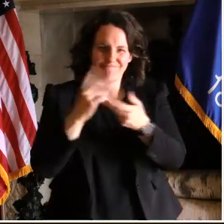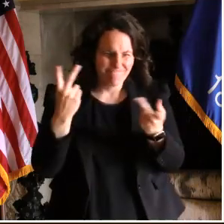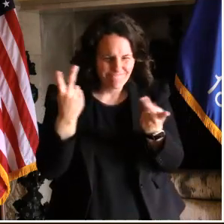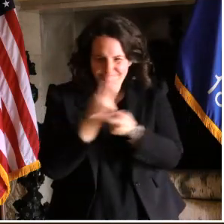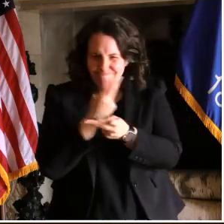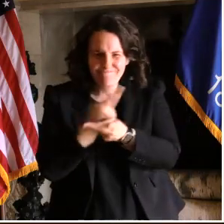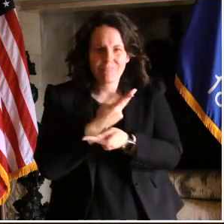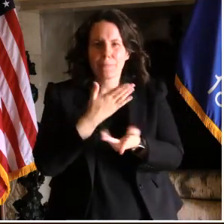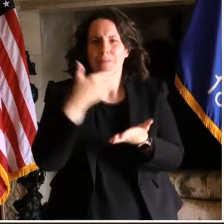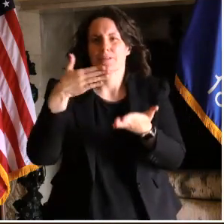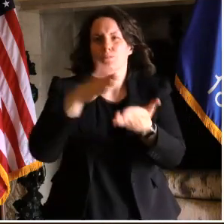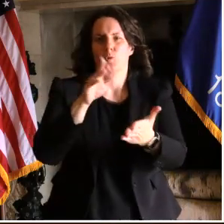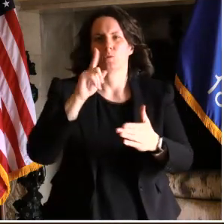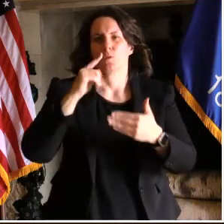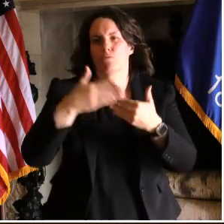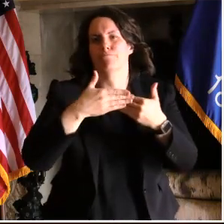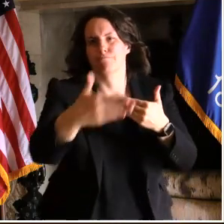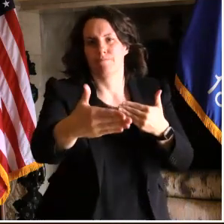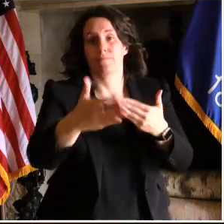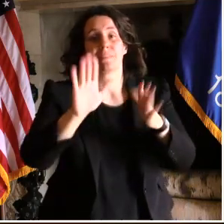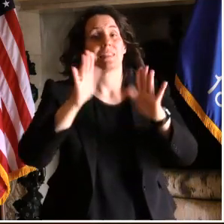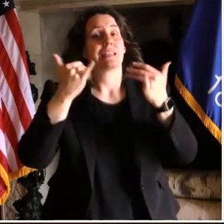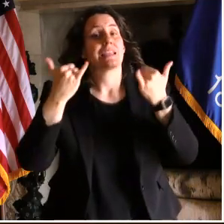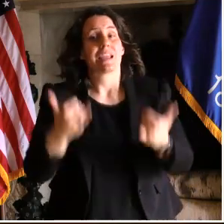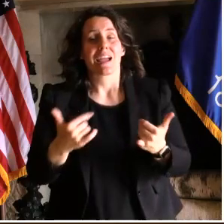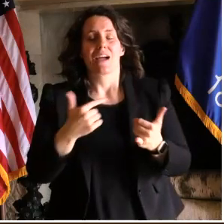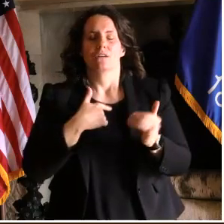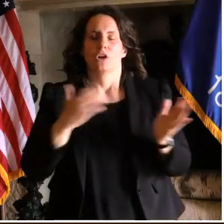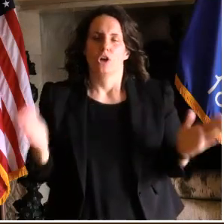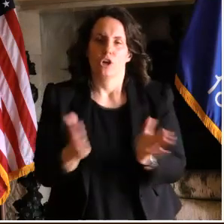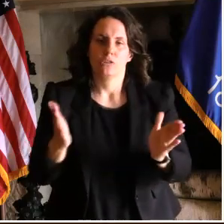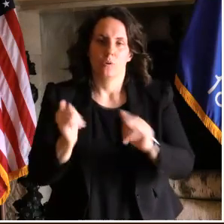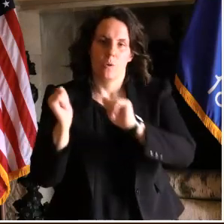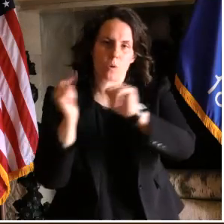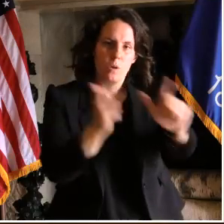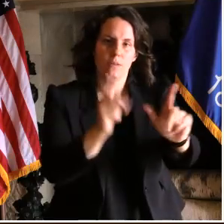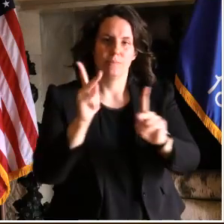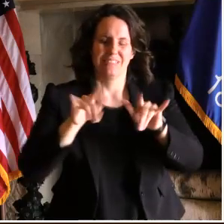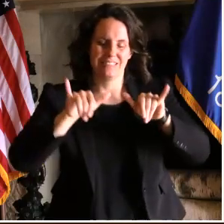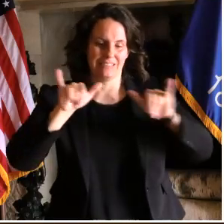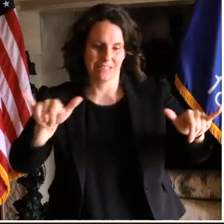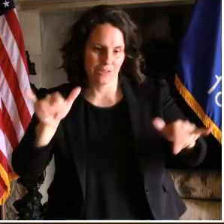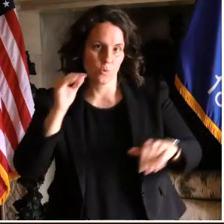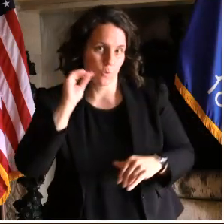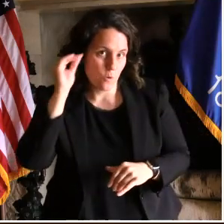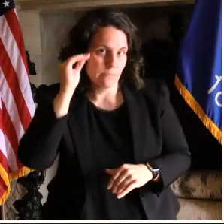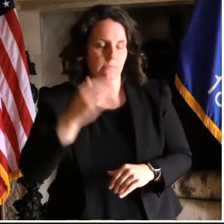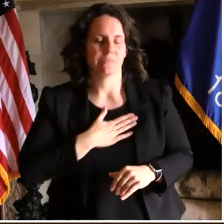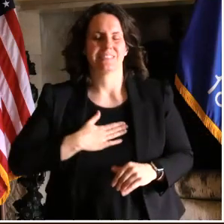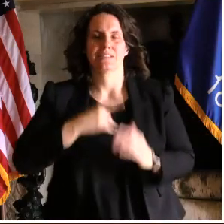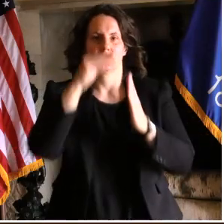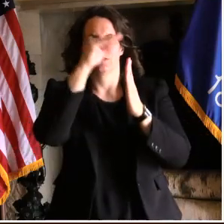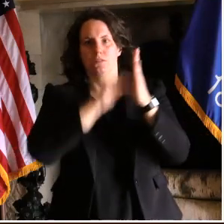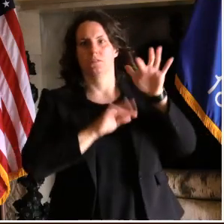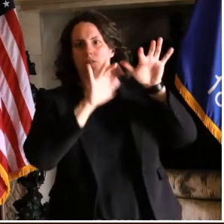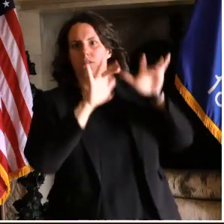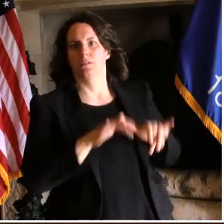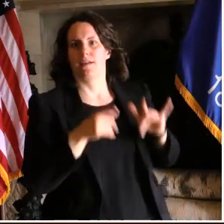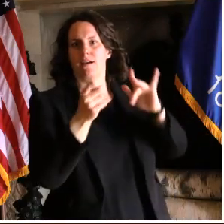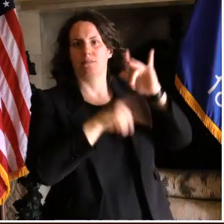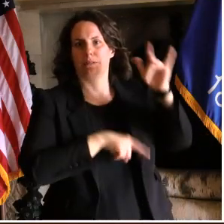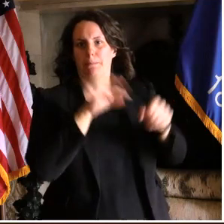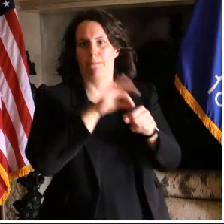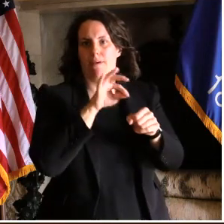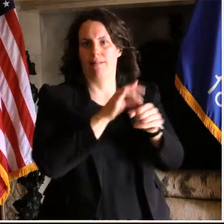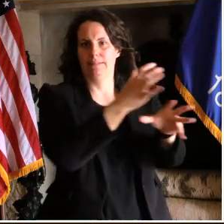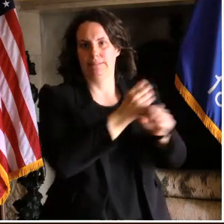will be, stay at home, vote by mail. Thank you, Patrick. To Tom